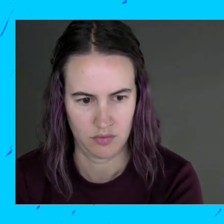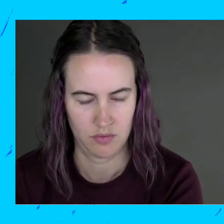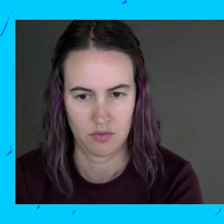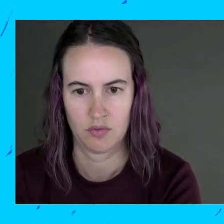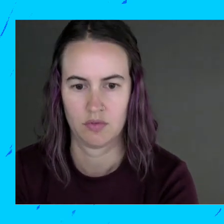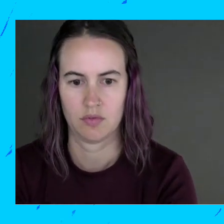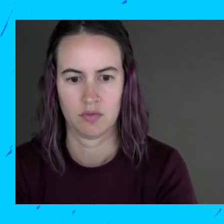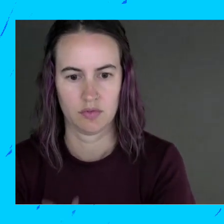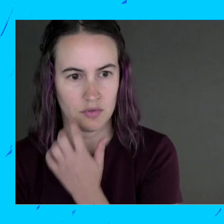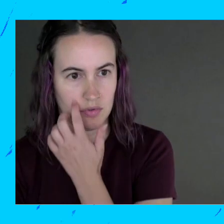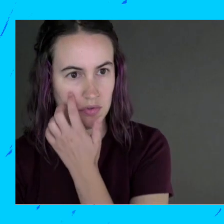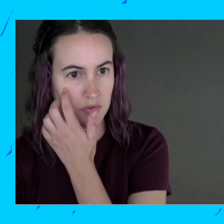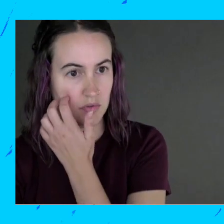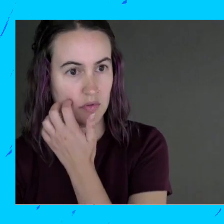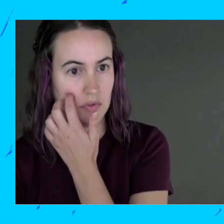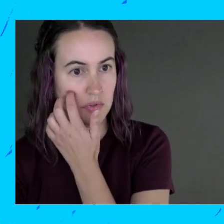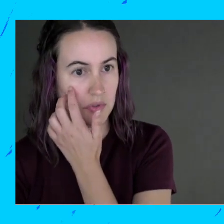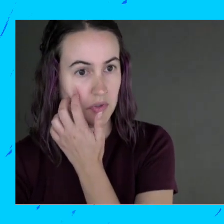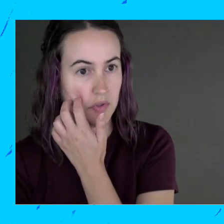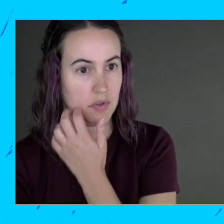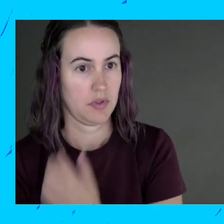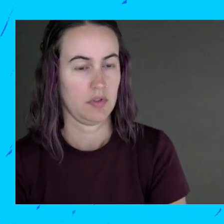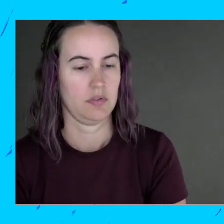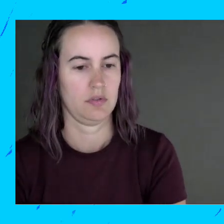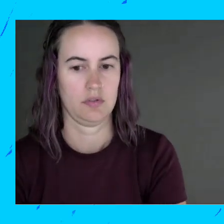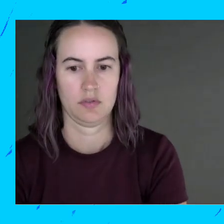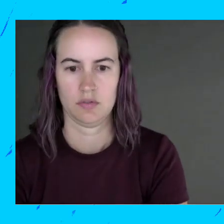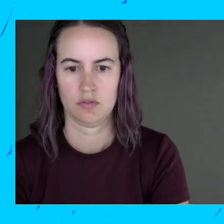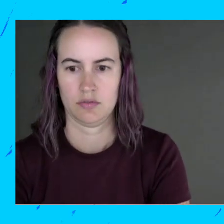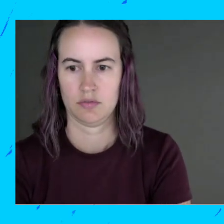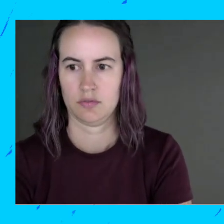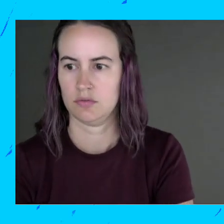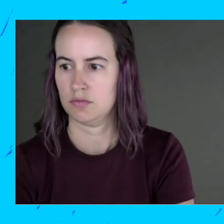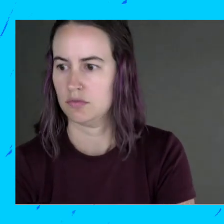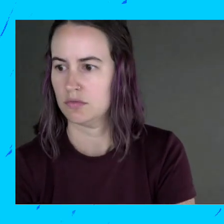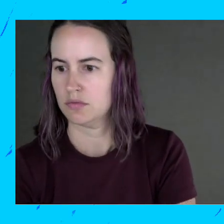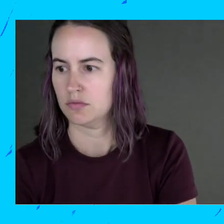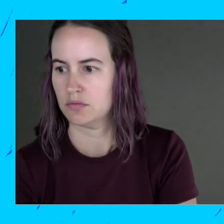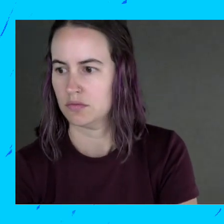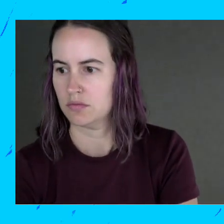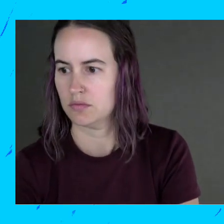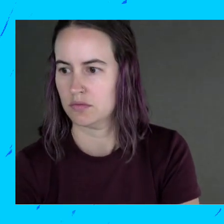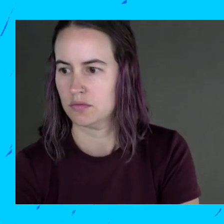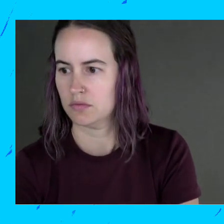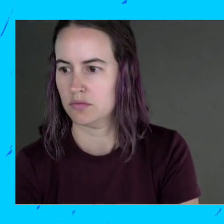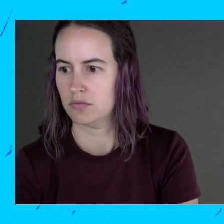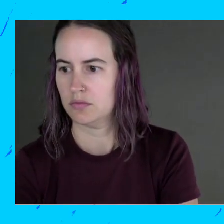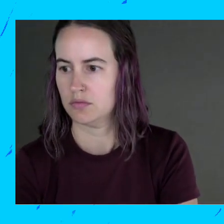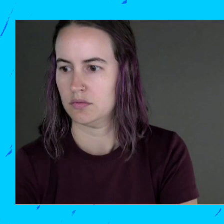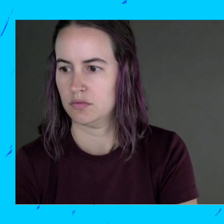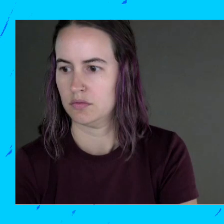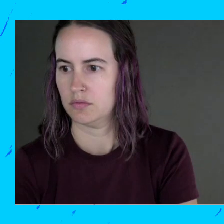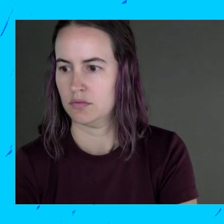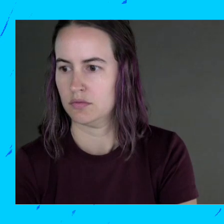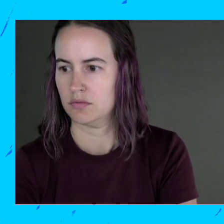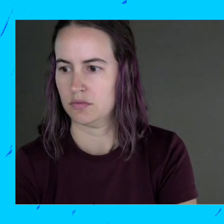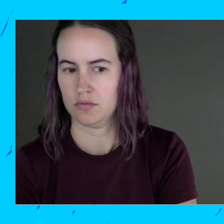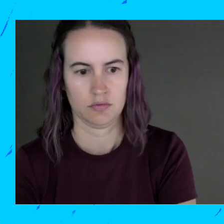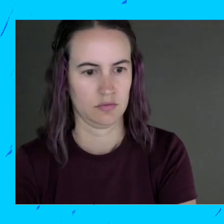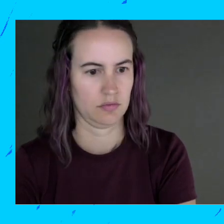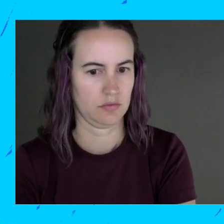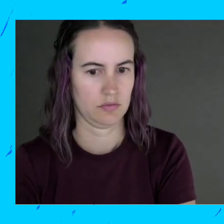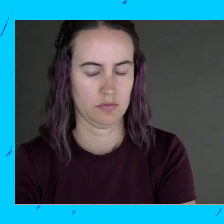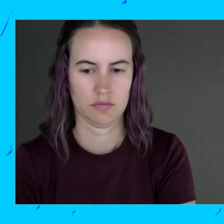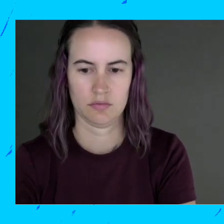it really did yield results. For this new version, we have also sent our ideas, our